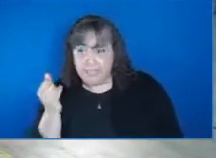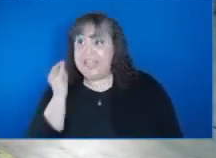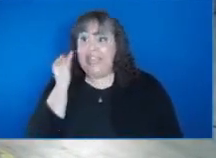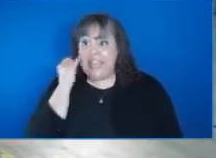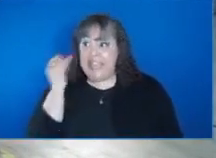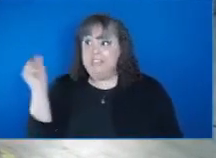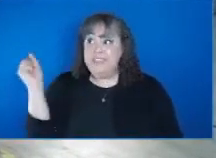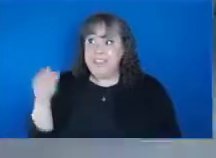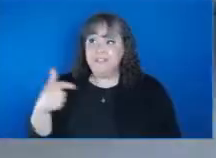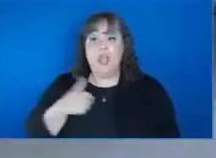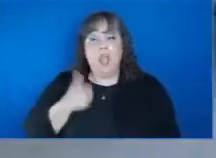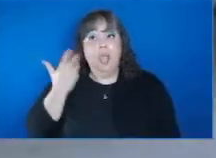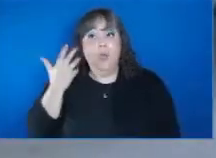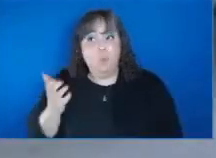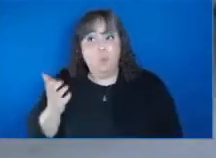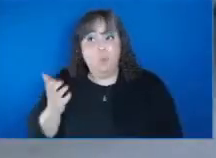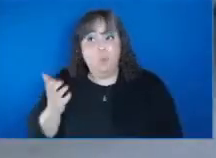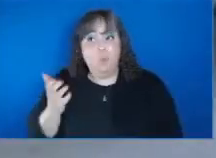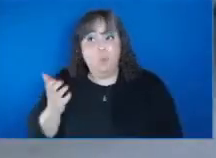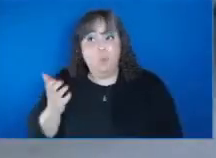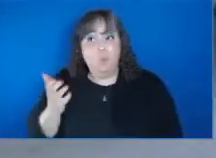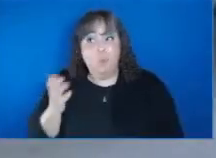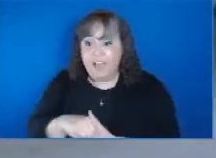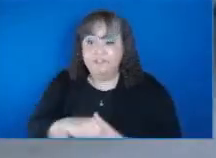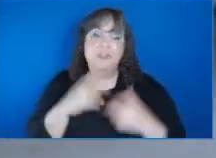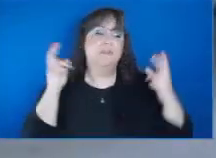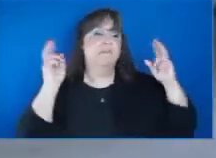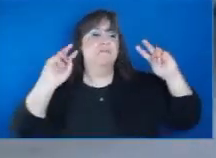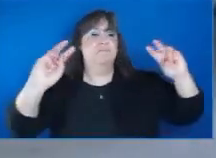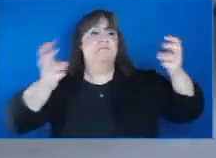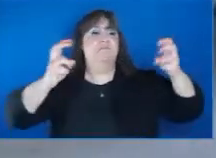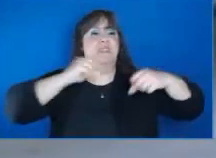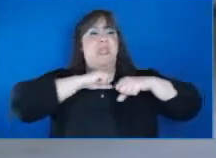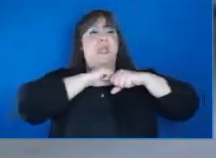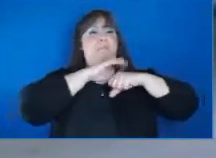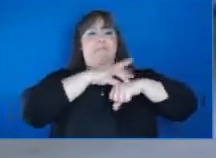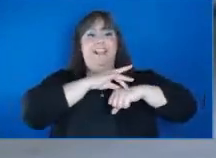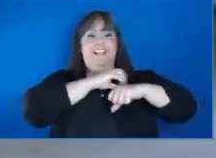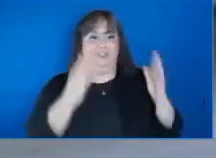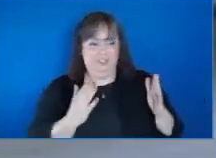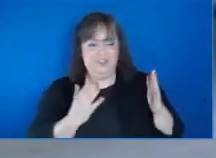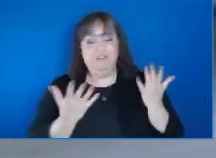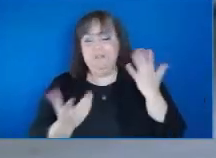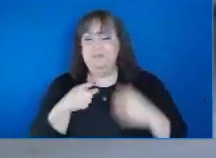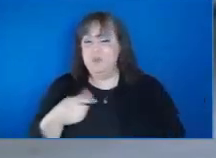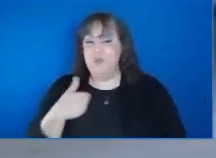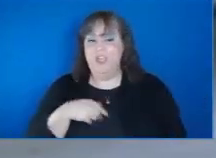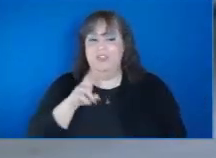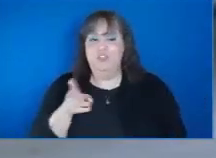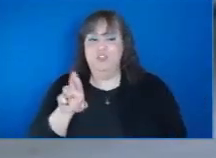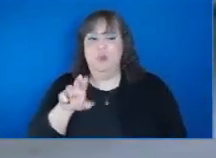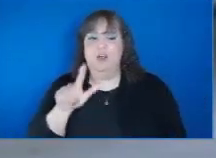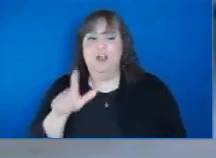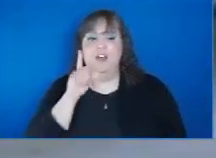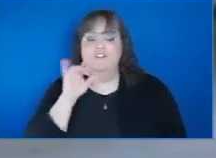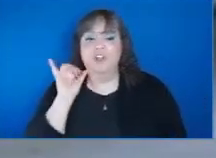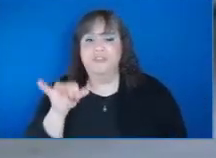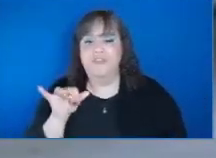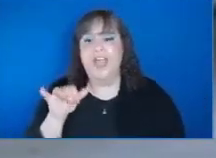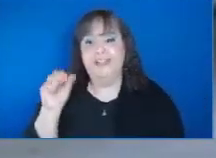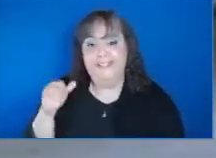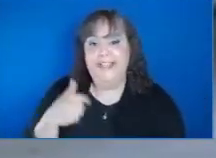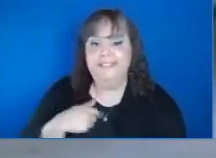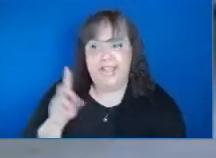Planetary Defenders. I think that's the best way to go there. And you maybe have the URL there for the, I for the do, Planetary actually. Defenders. Stay